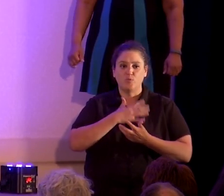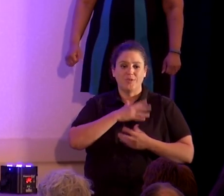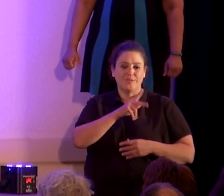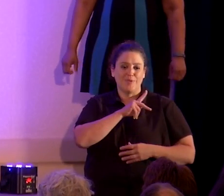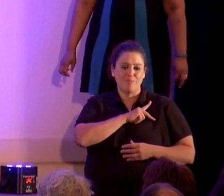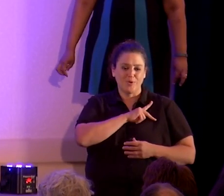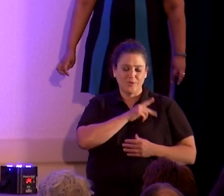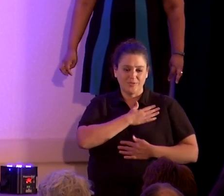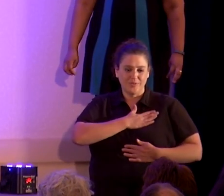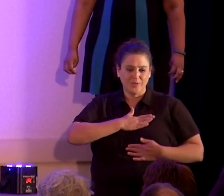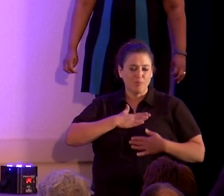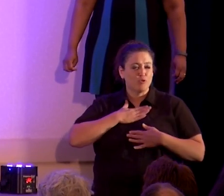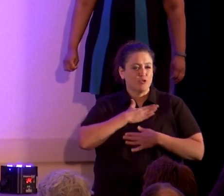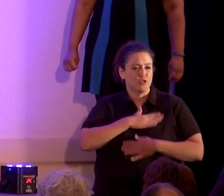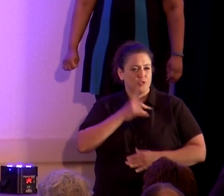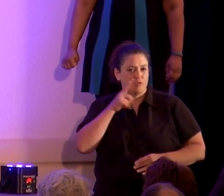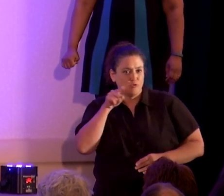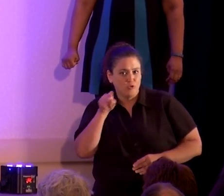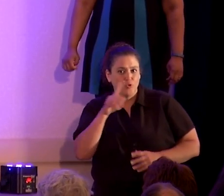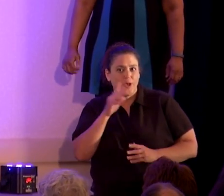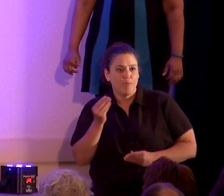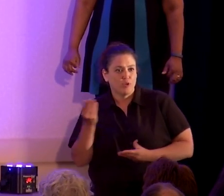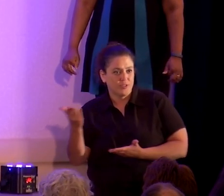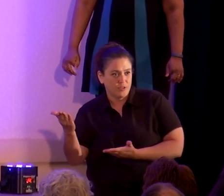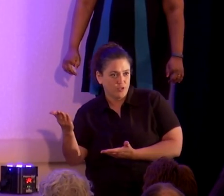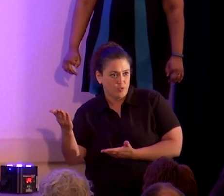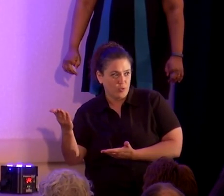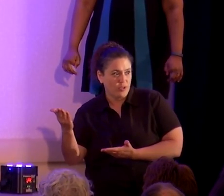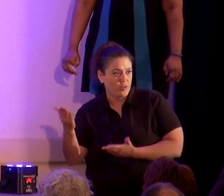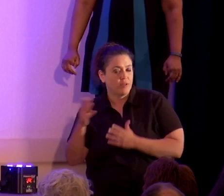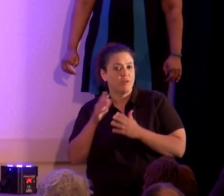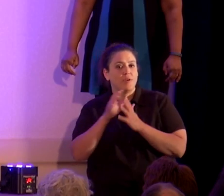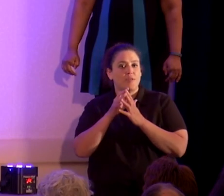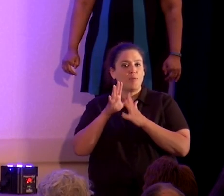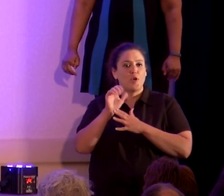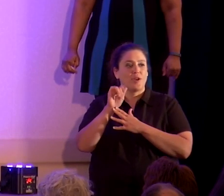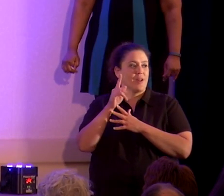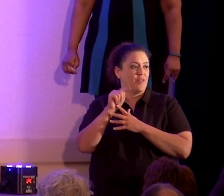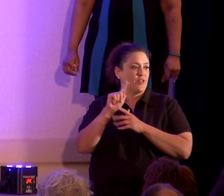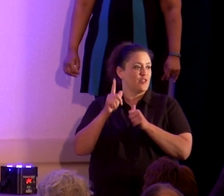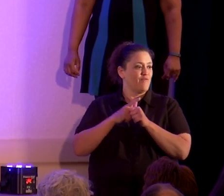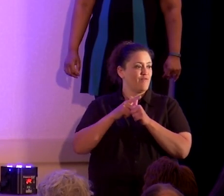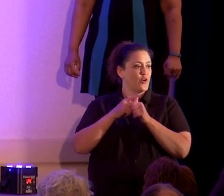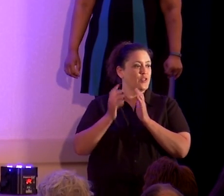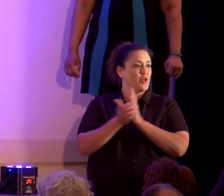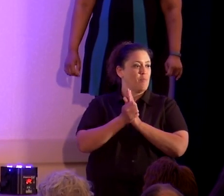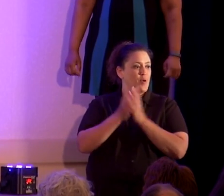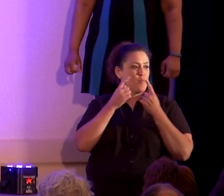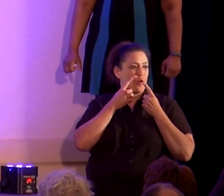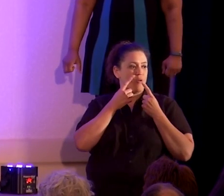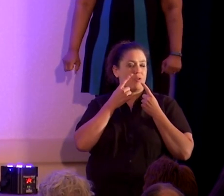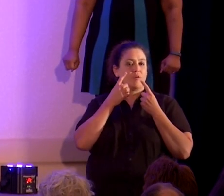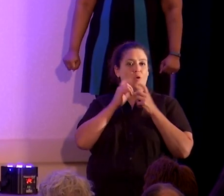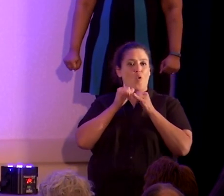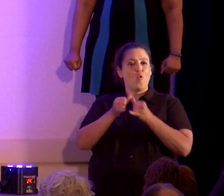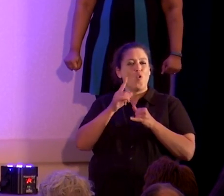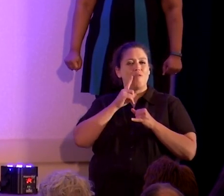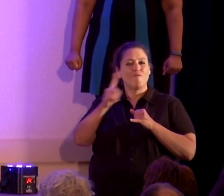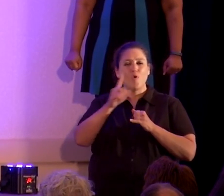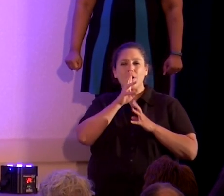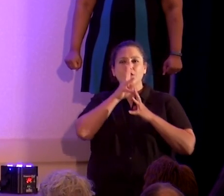personal appreciation to you and present you with the American Atheist First Amendment Award for your outspoken, passionate,